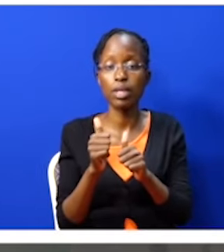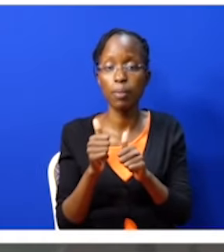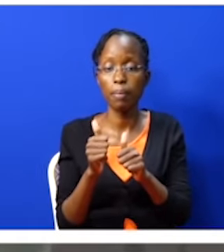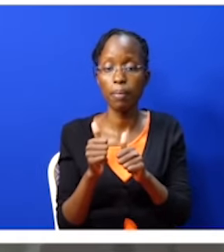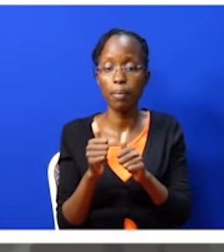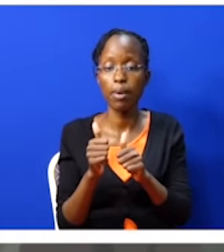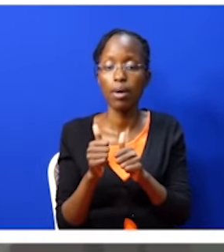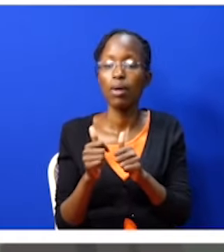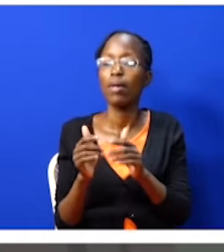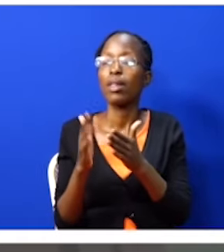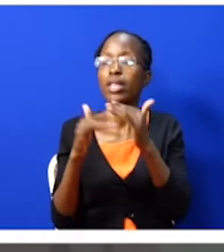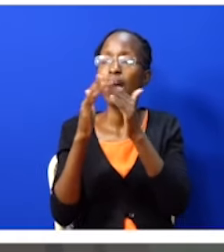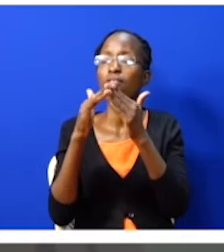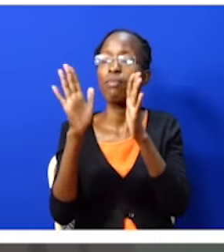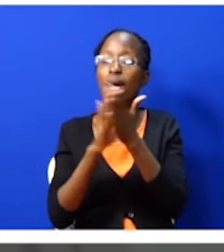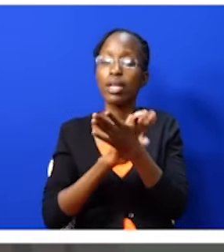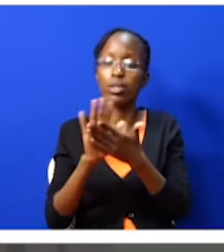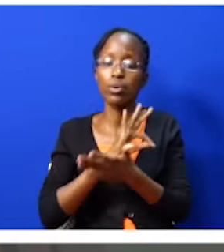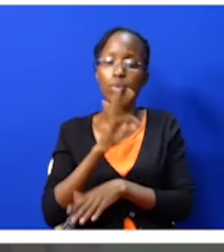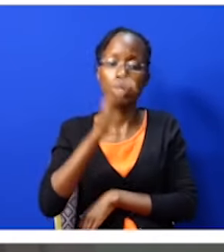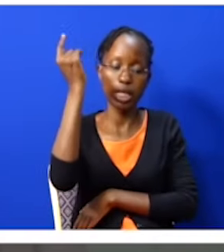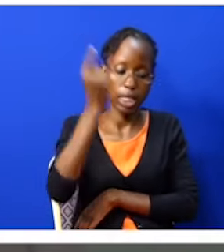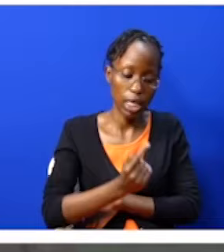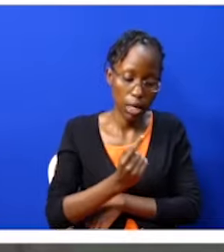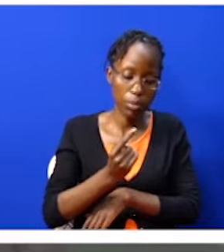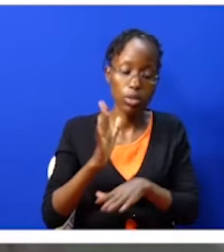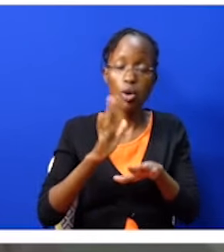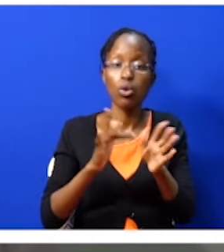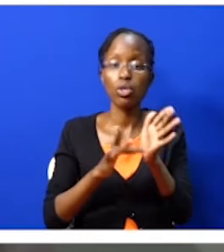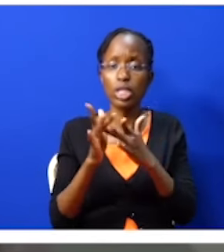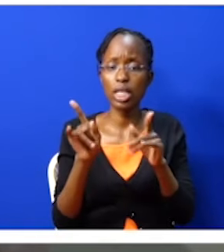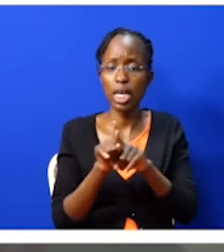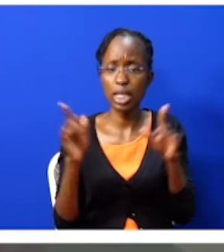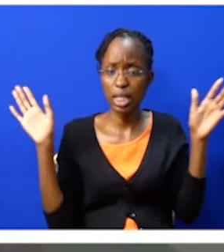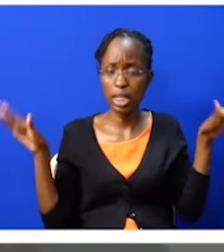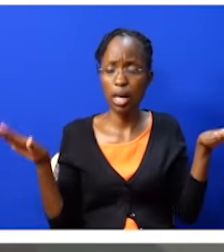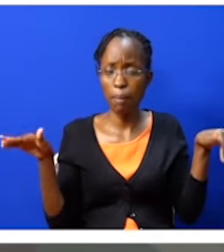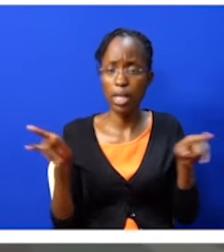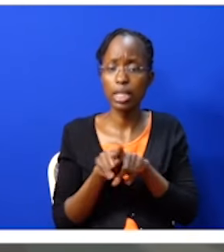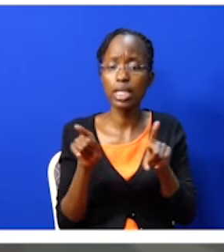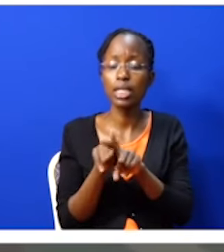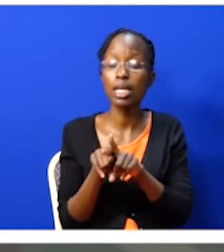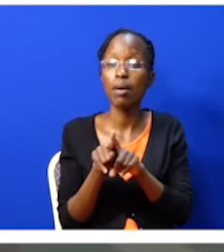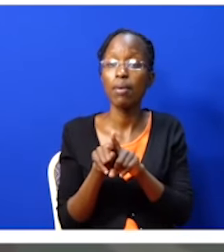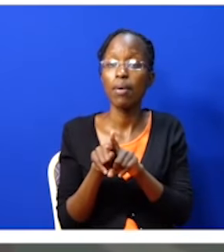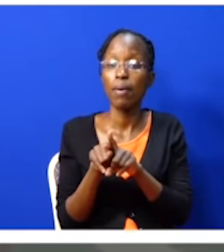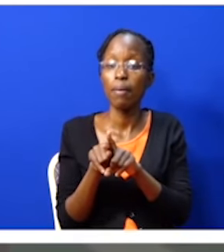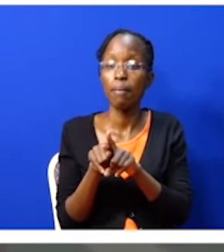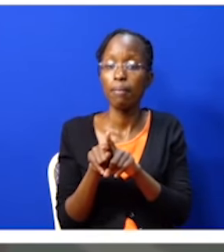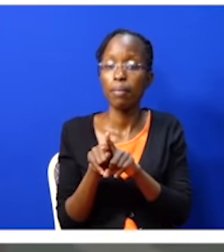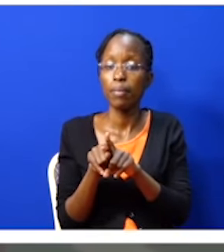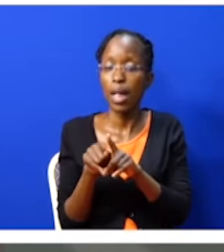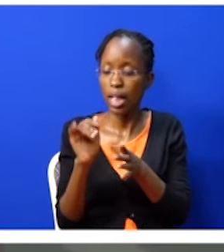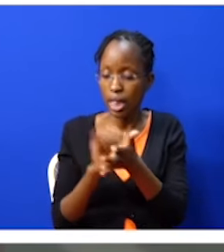the sky opens up and God's Spirit comes and rests on him like a bird. This story is saying that God's Spirit is empowering Jesus